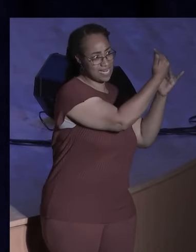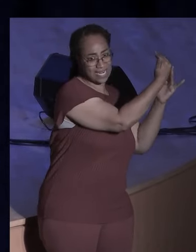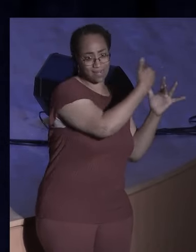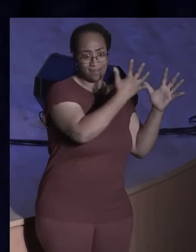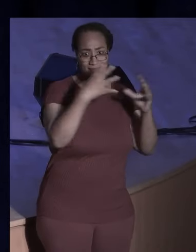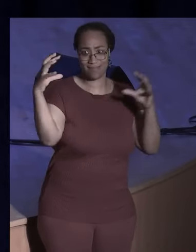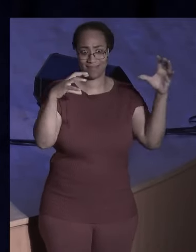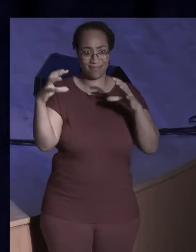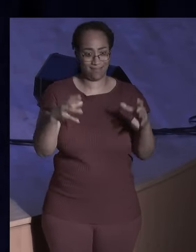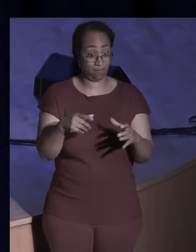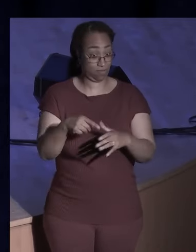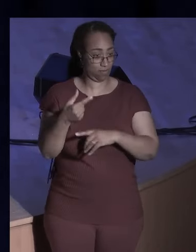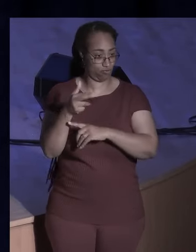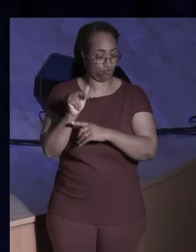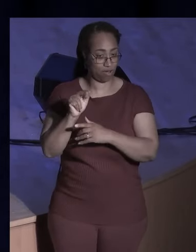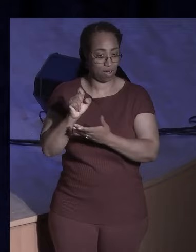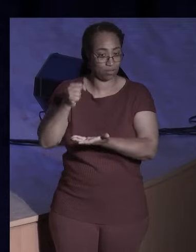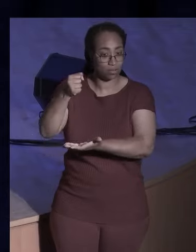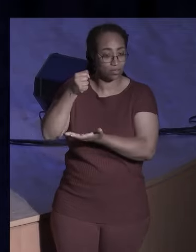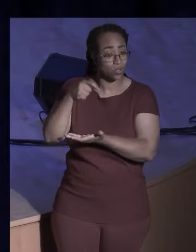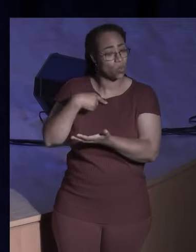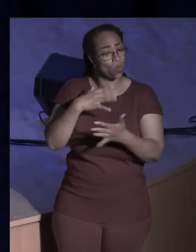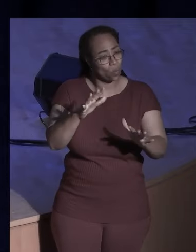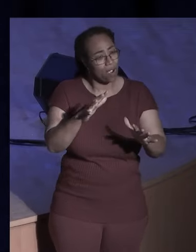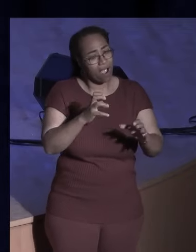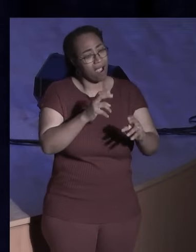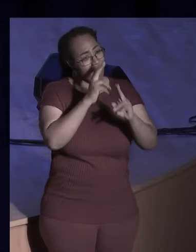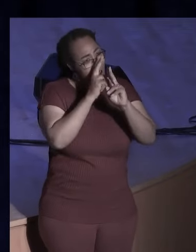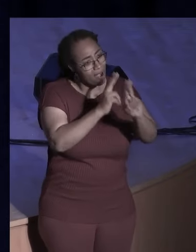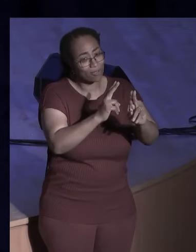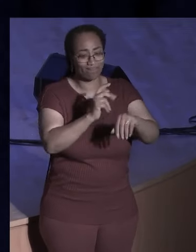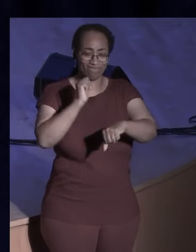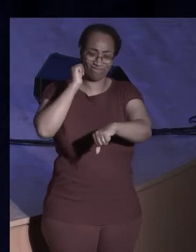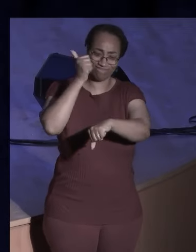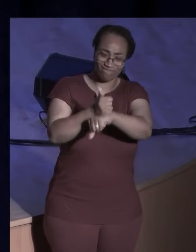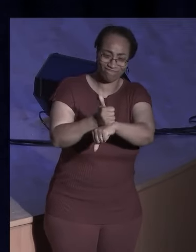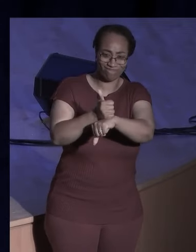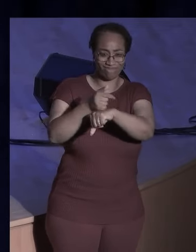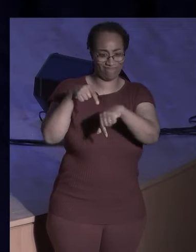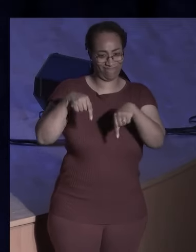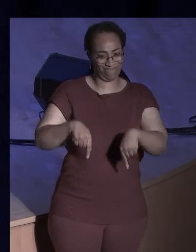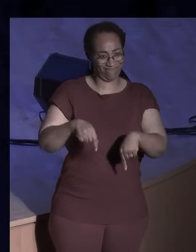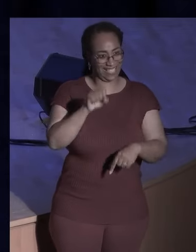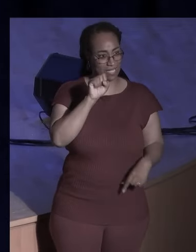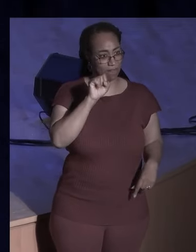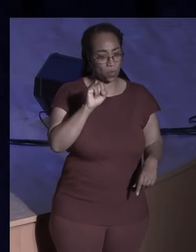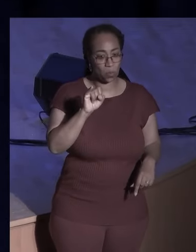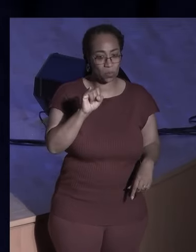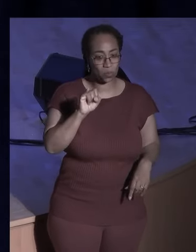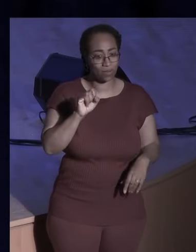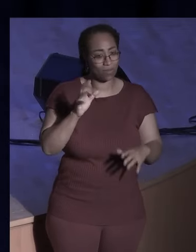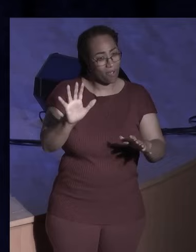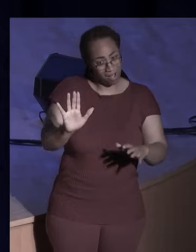a long-term exhibit that will allow first-person survivor stories to be told long after the Secretary or I